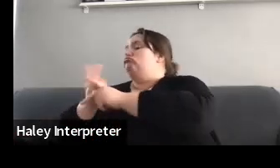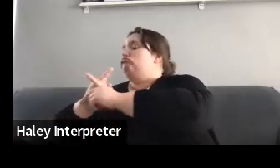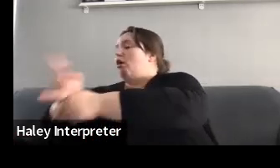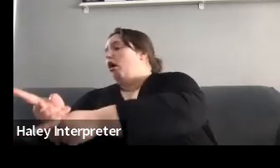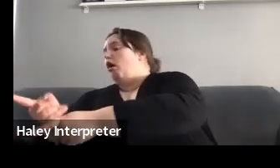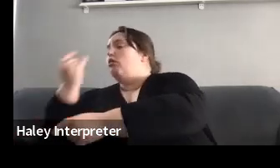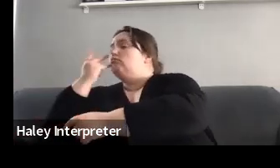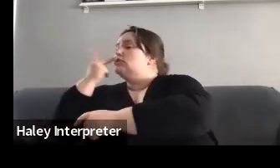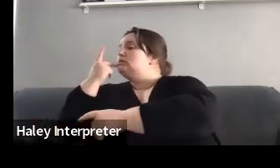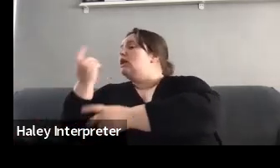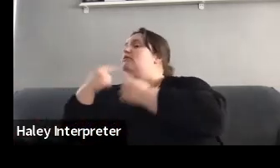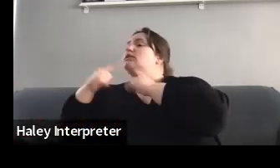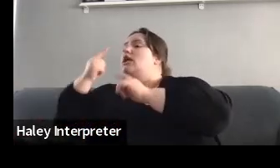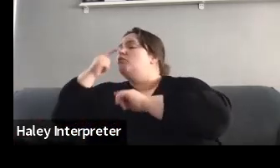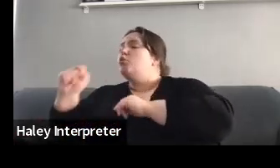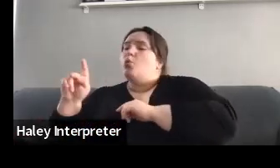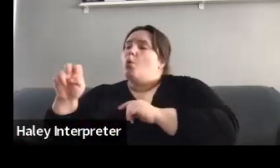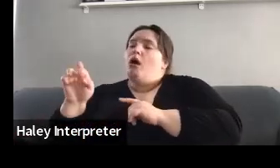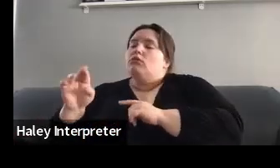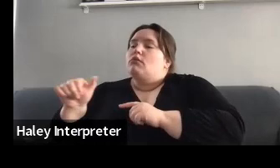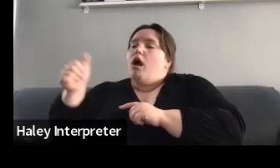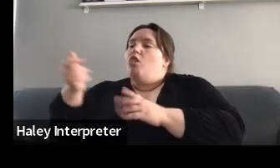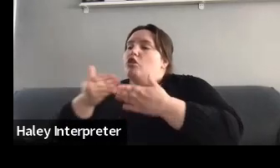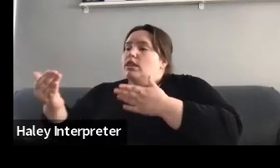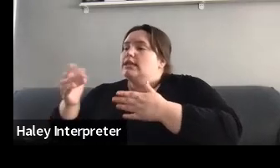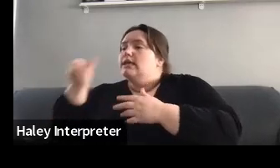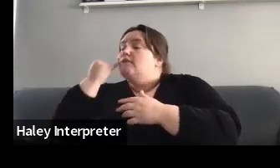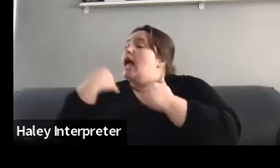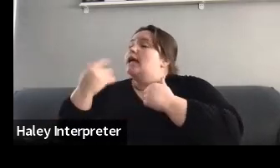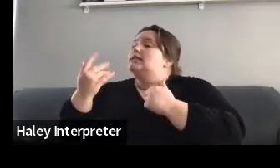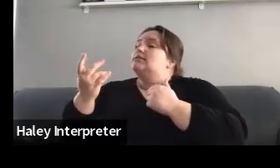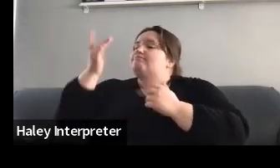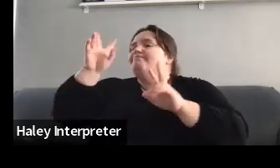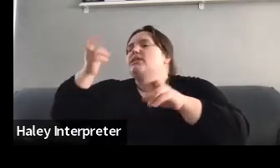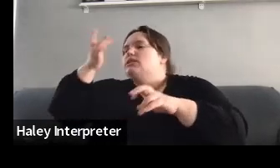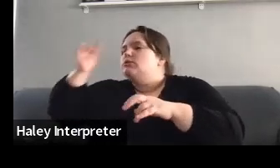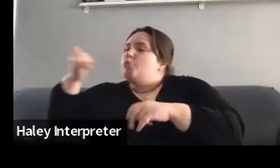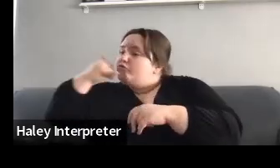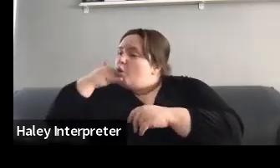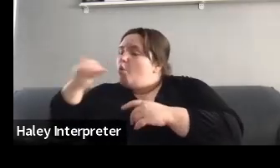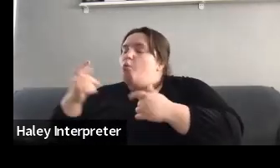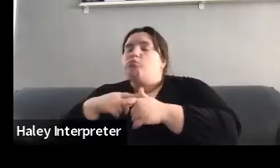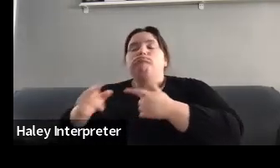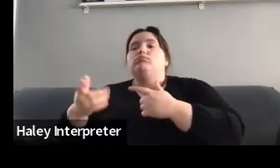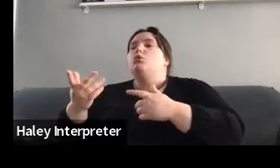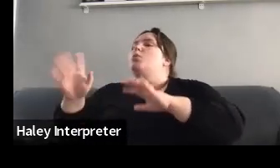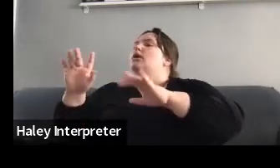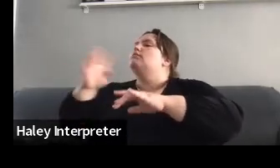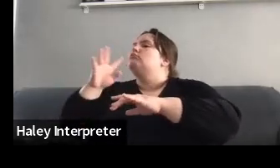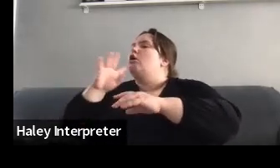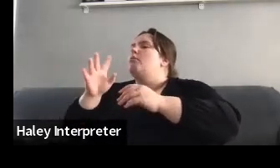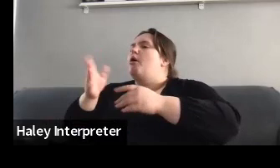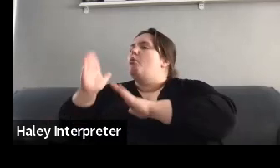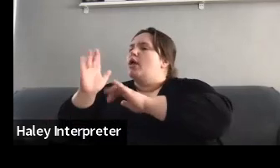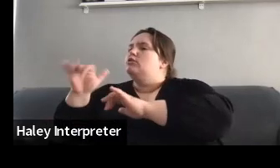will work for you, or other devices, or if he has a smartphone or you have a smartphone, we can talk about ways to set reminders as